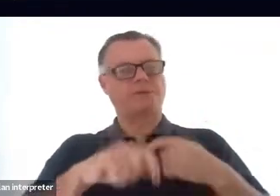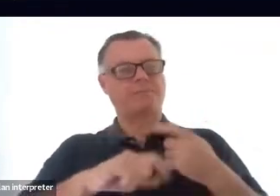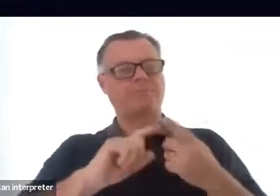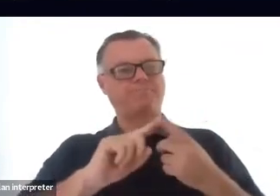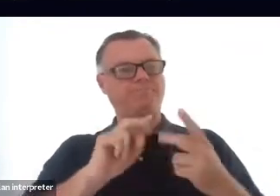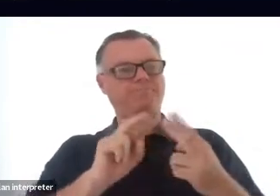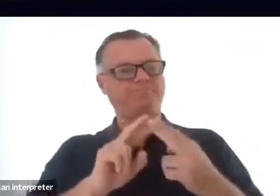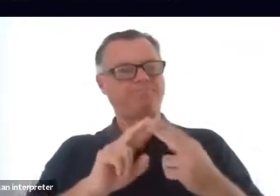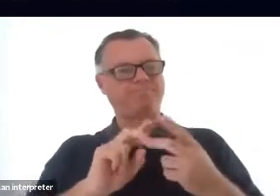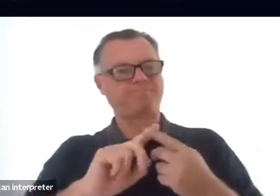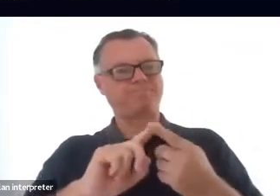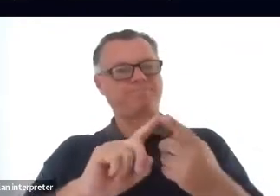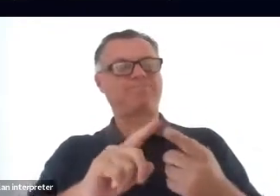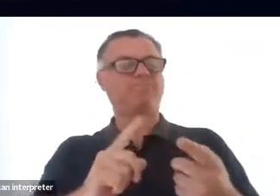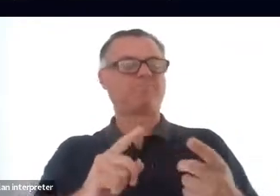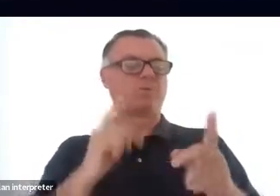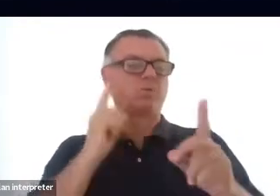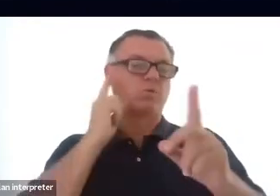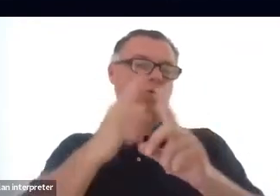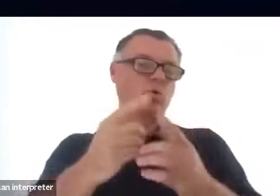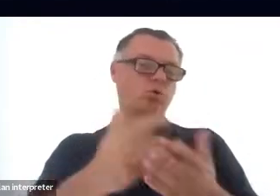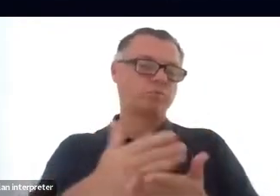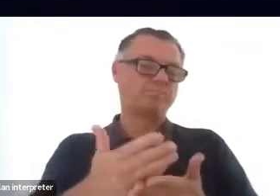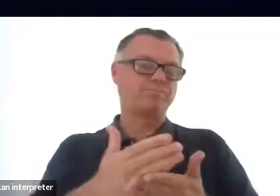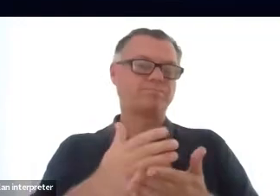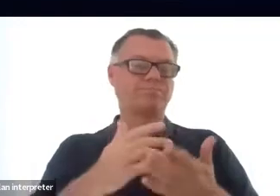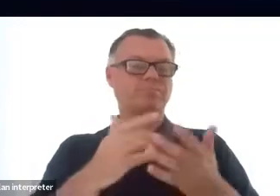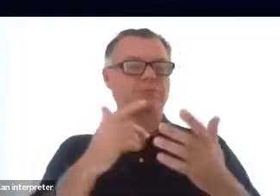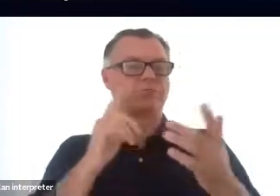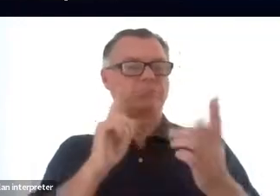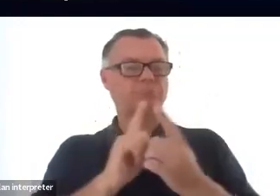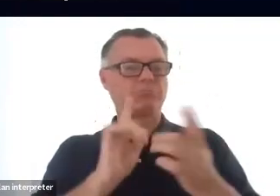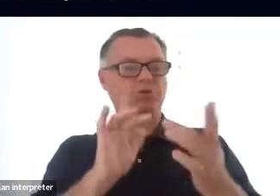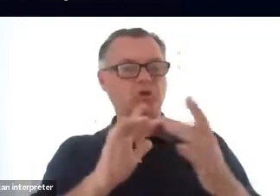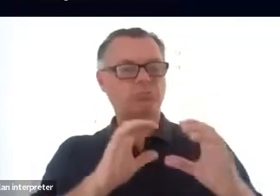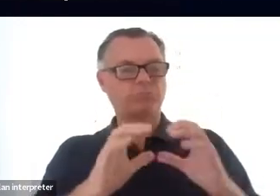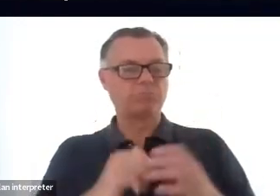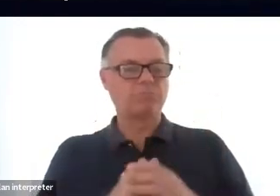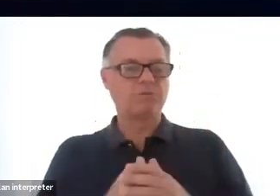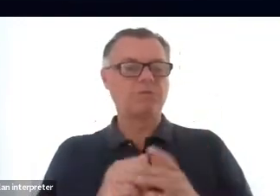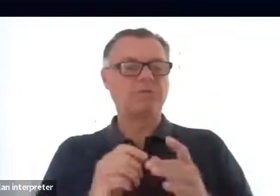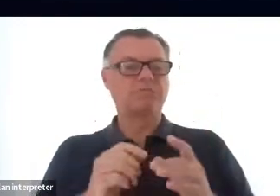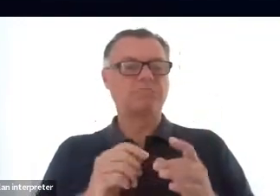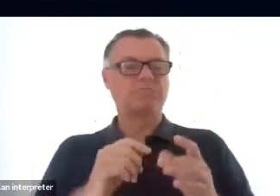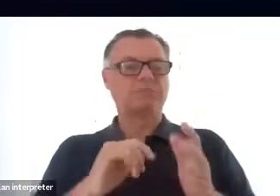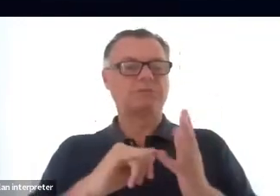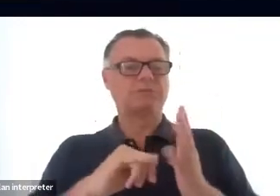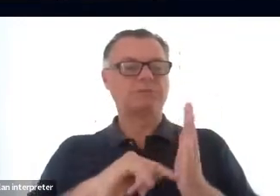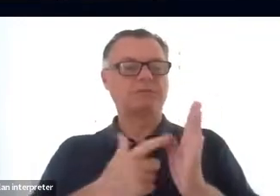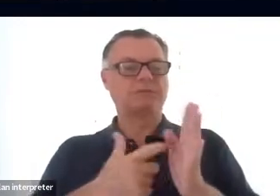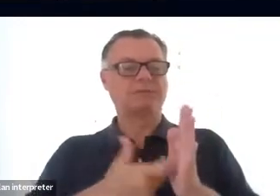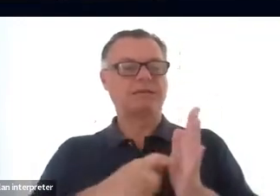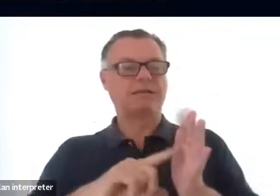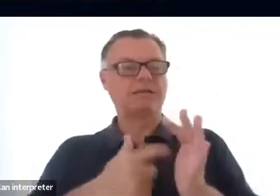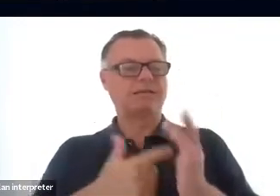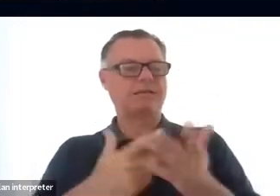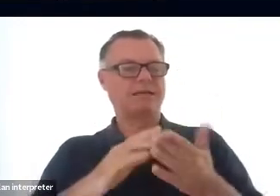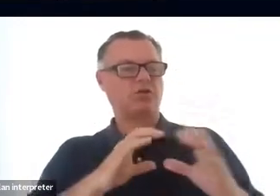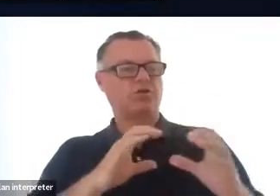goals, check-ins, calls, and starter templates that keep mentoring practical.